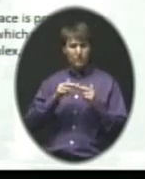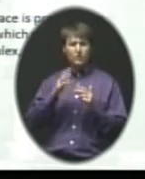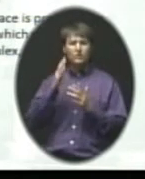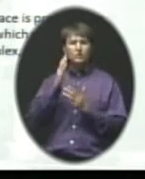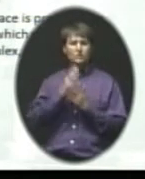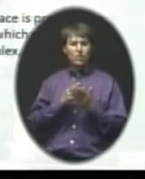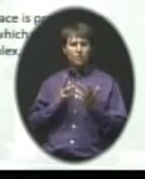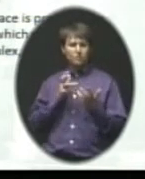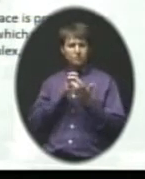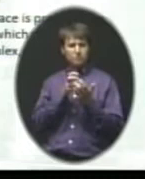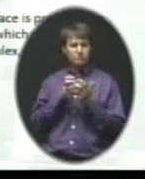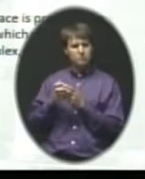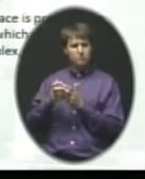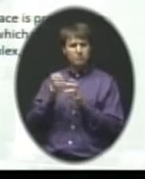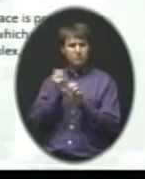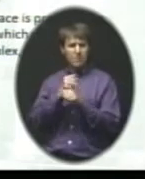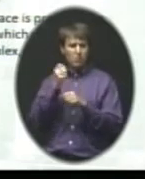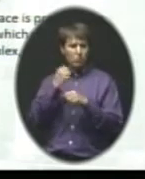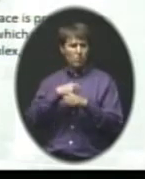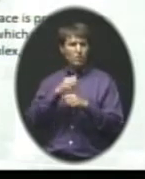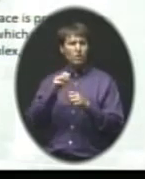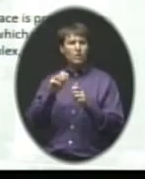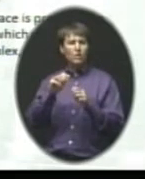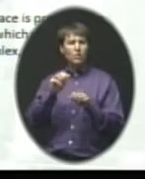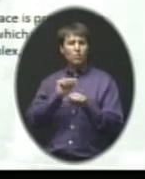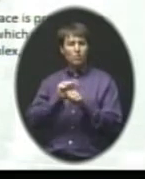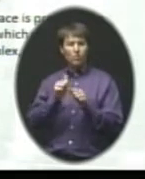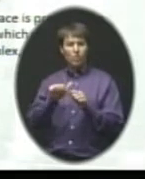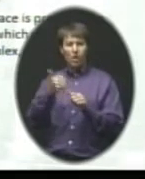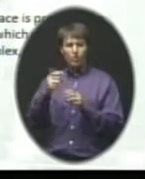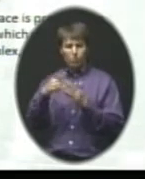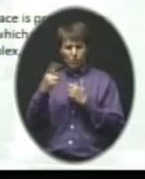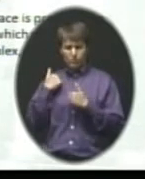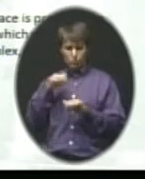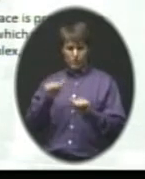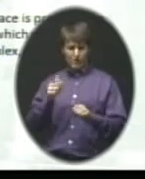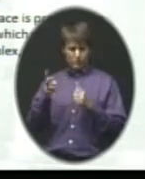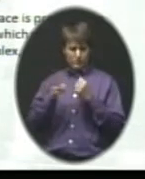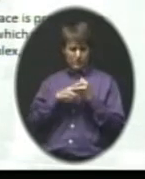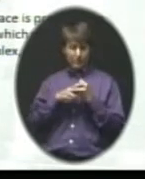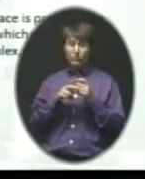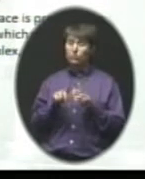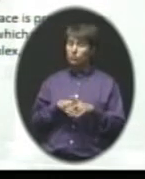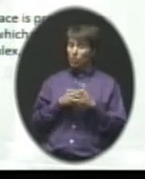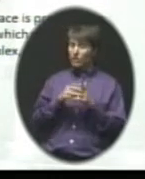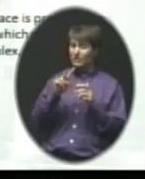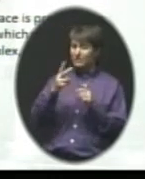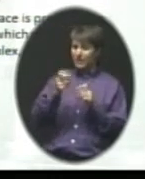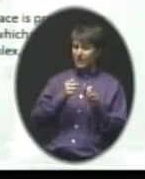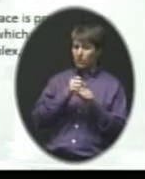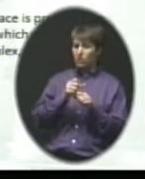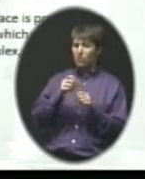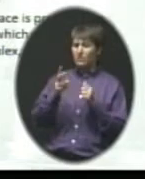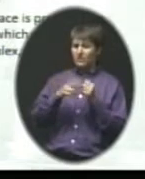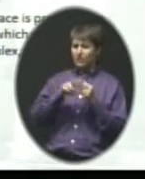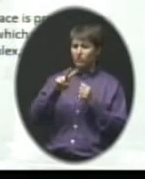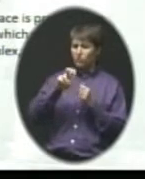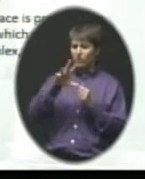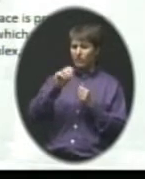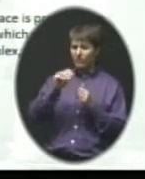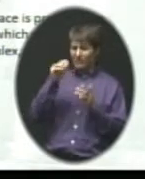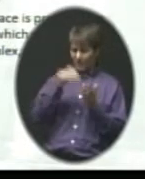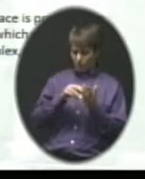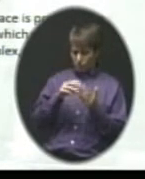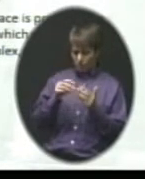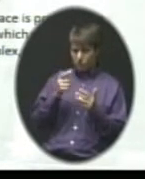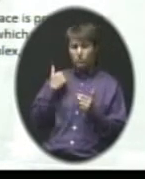are created with the other programs, and we're able to save, beginning the second year, $250,000. We have some upfront